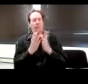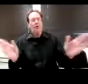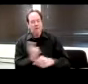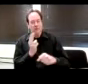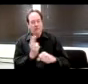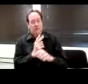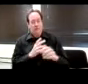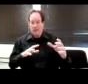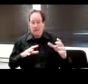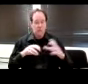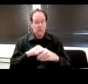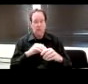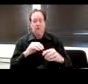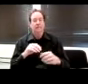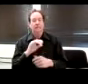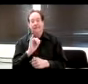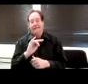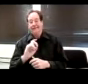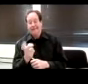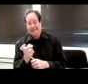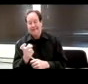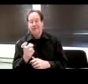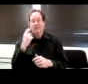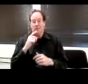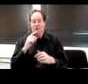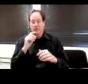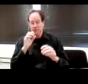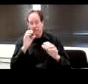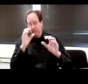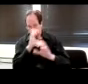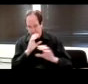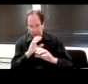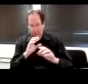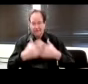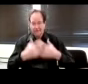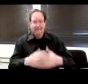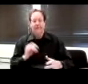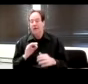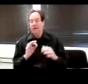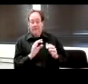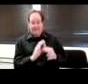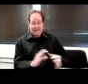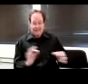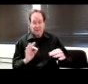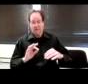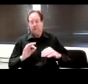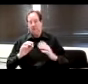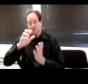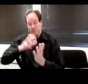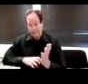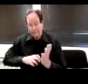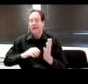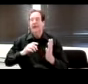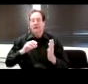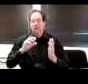indexing for search engines. So, if you have captions or transcripts, search engines can crawl those and